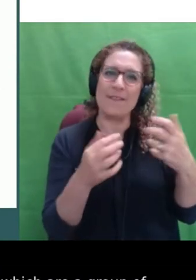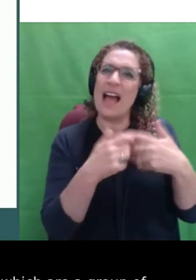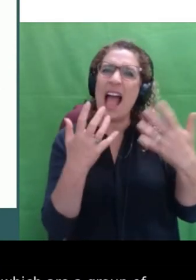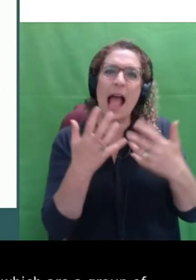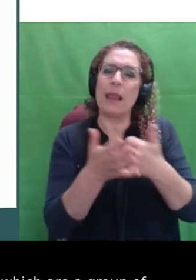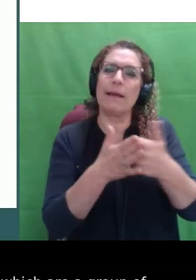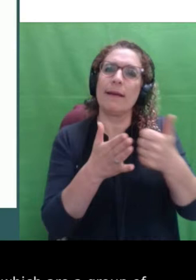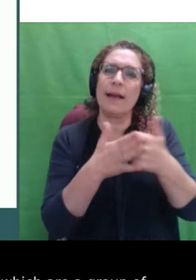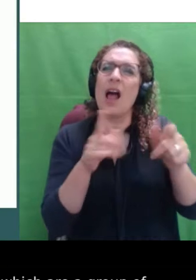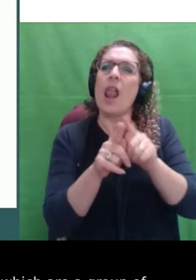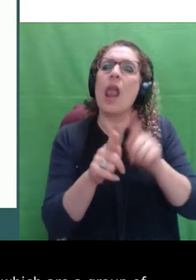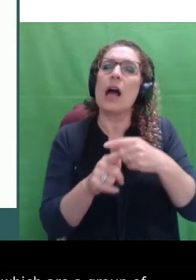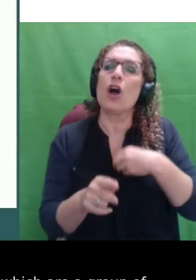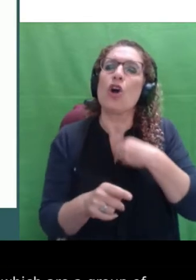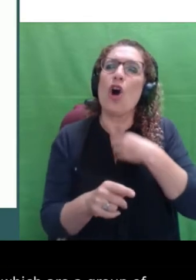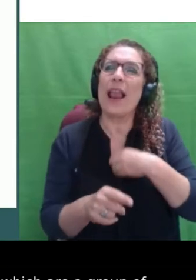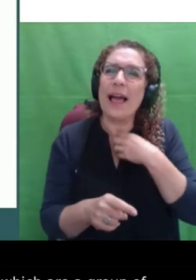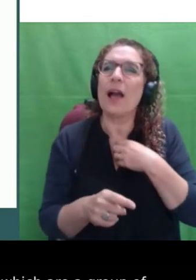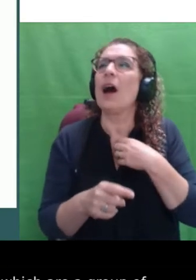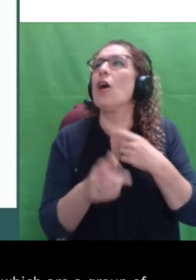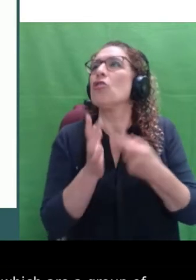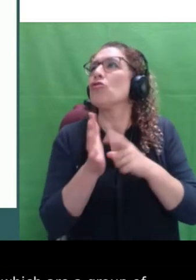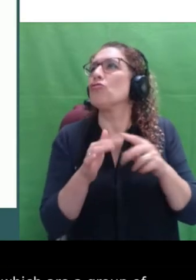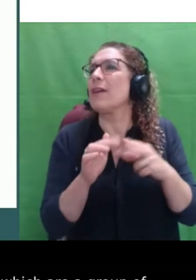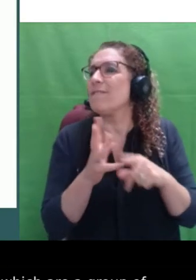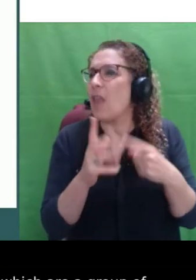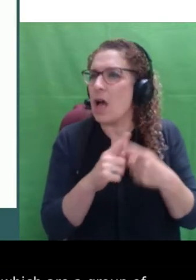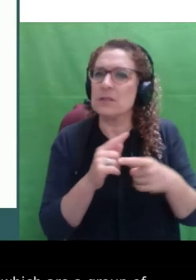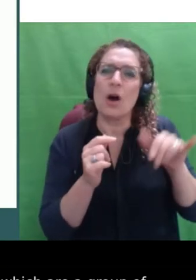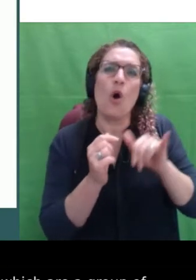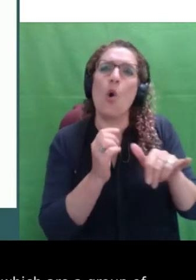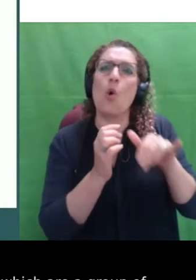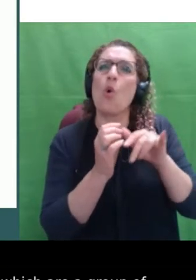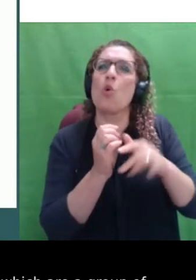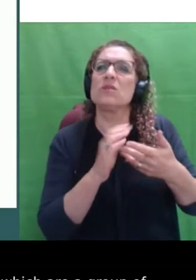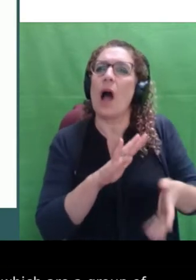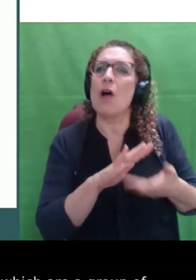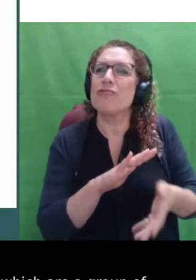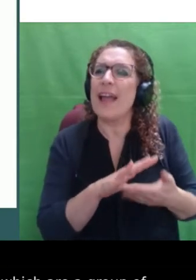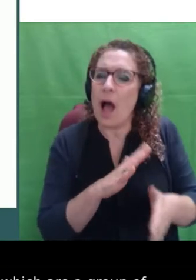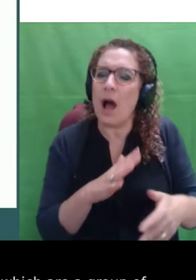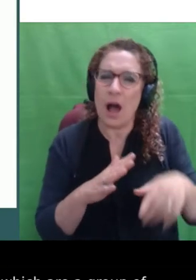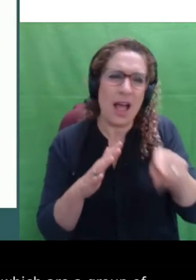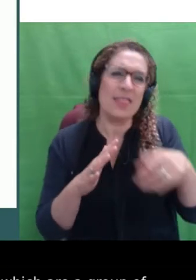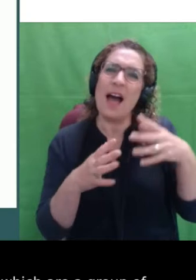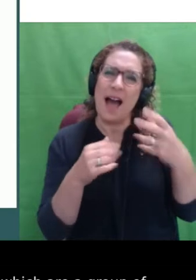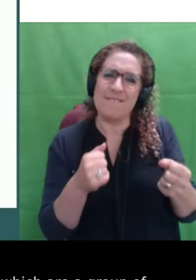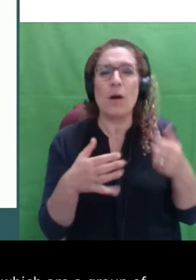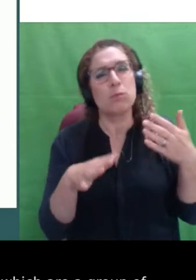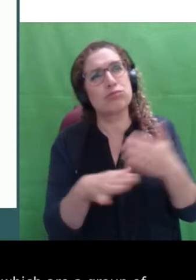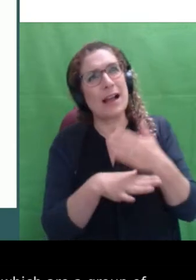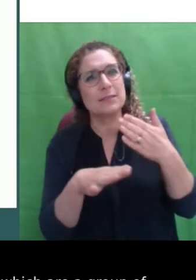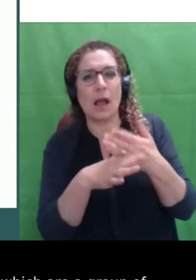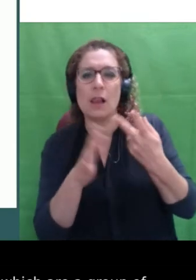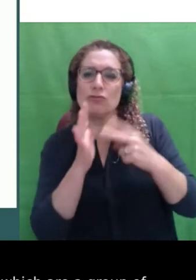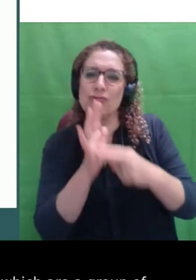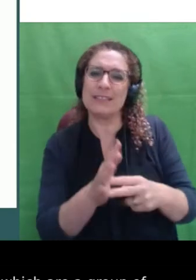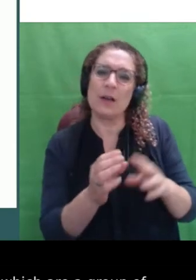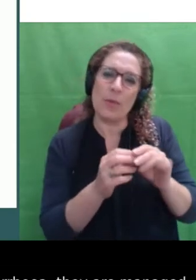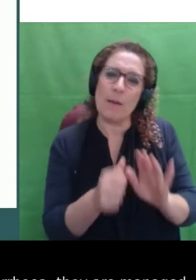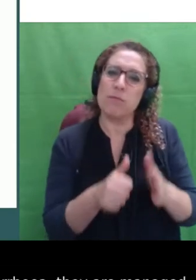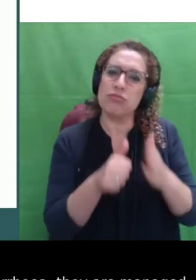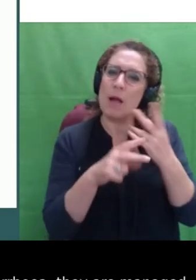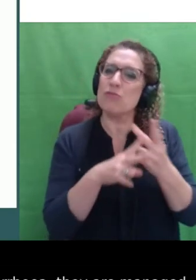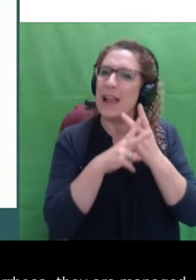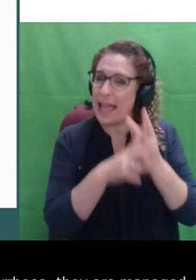colic reflux diarrhea then managed with practical strategies in primary care they do outgrow them but